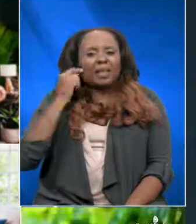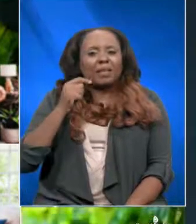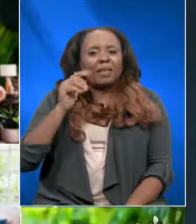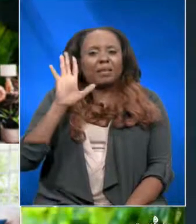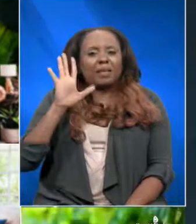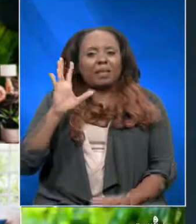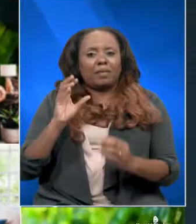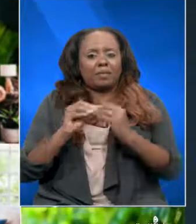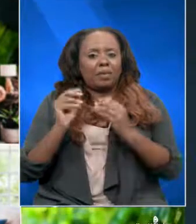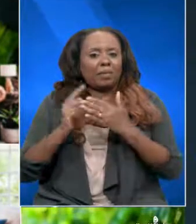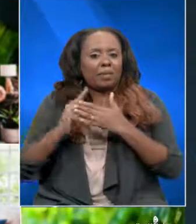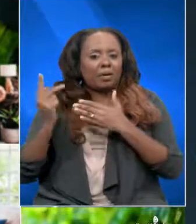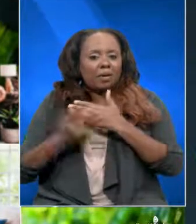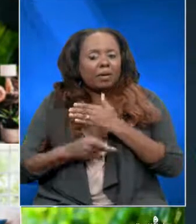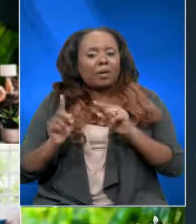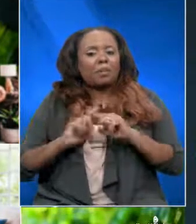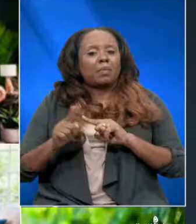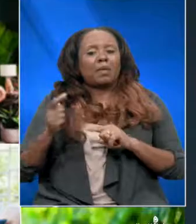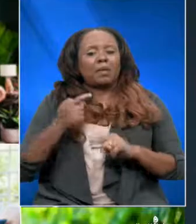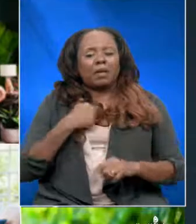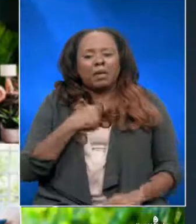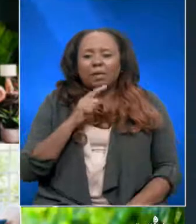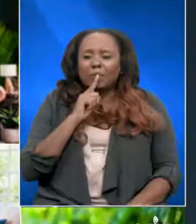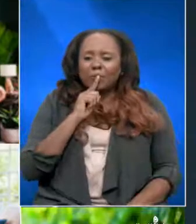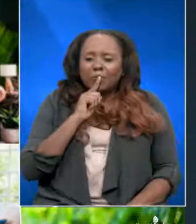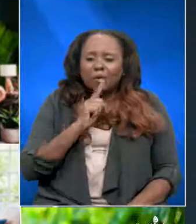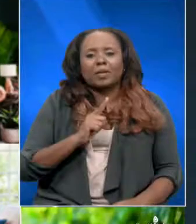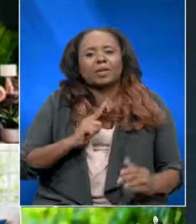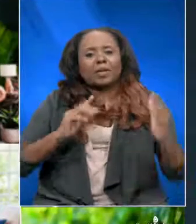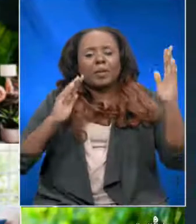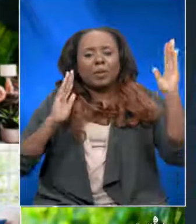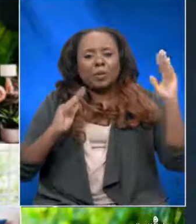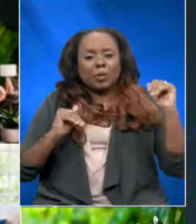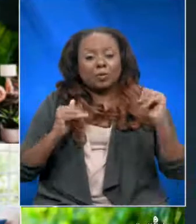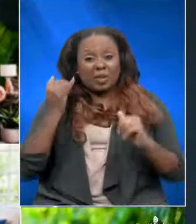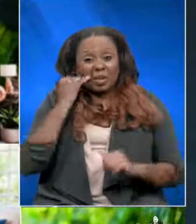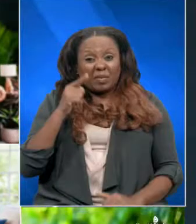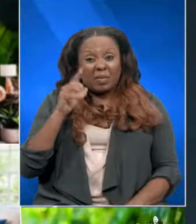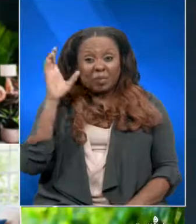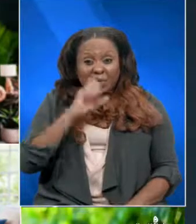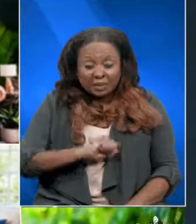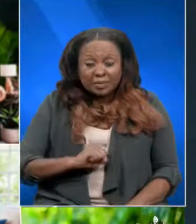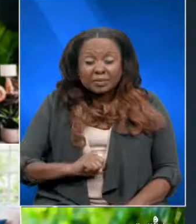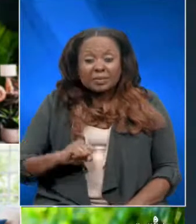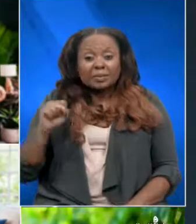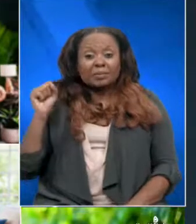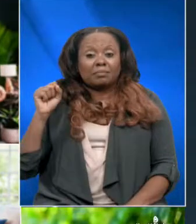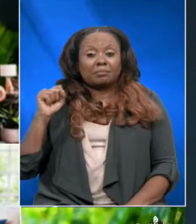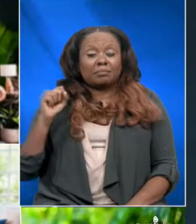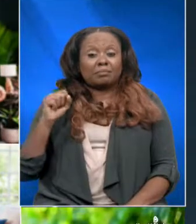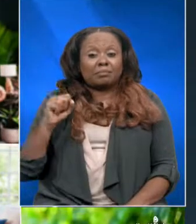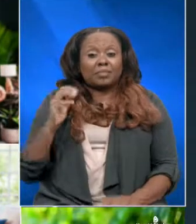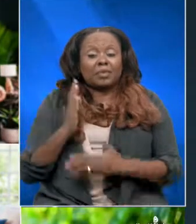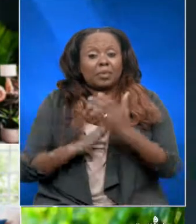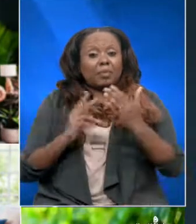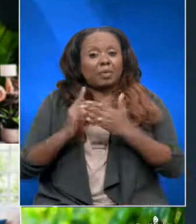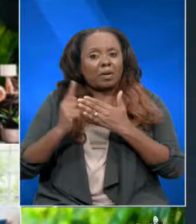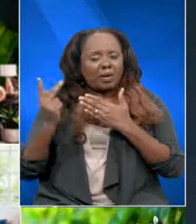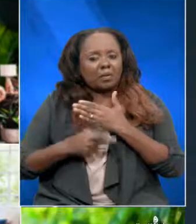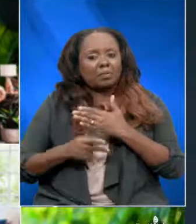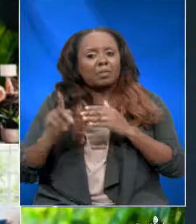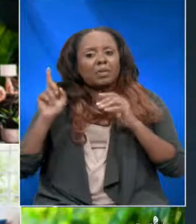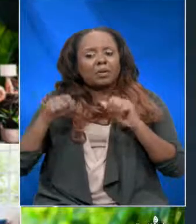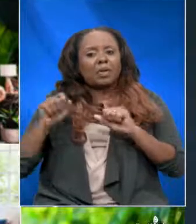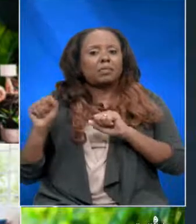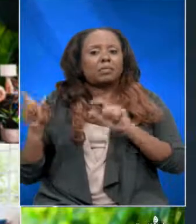the meantime, I seriously recommend that those of you who have missed this series of Your Health, Your Action, that you should go